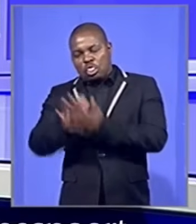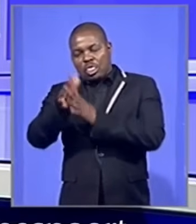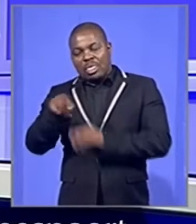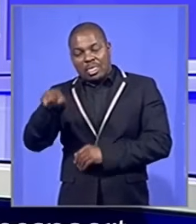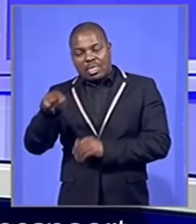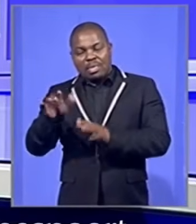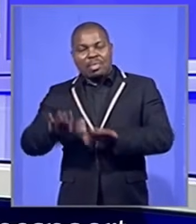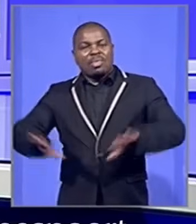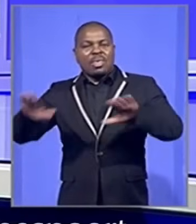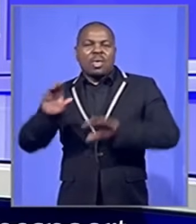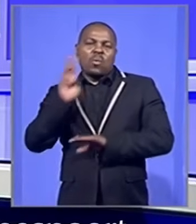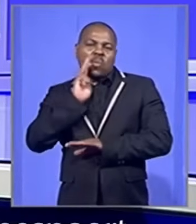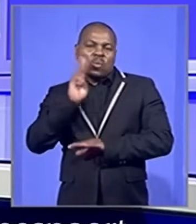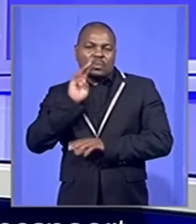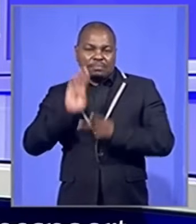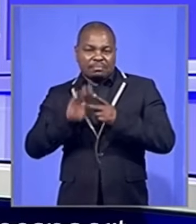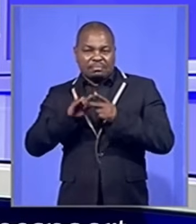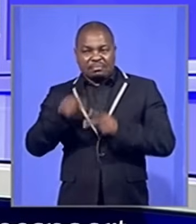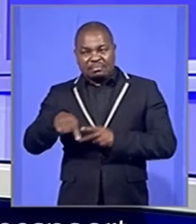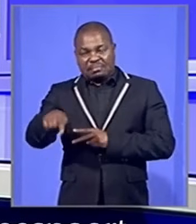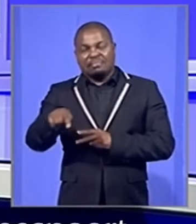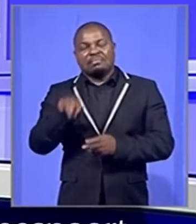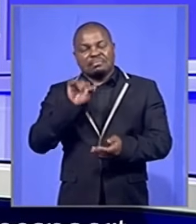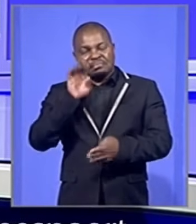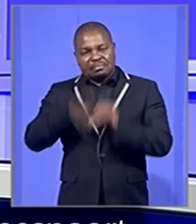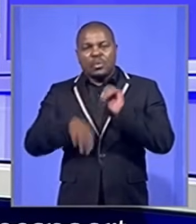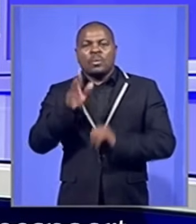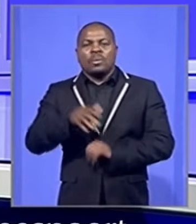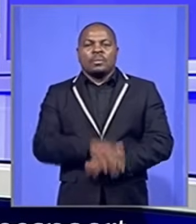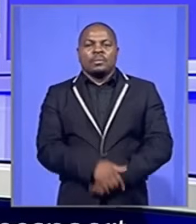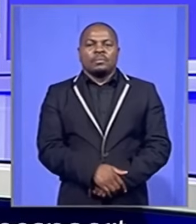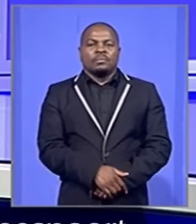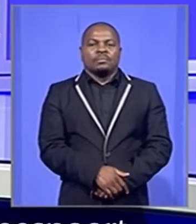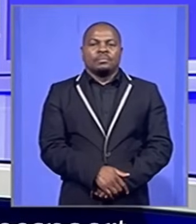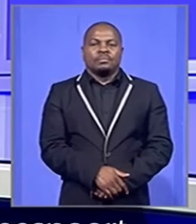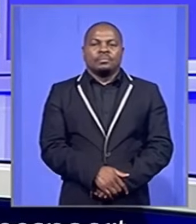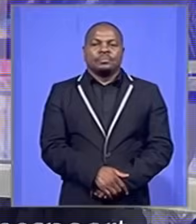letamo leo gomme ba kgauswi go šogana le seo.